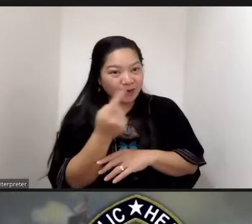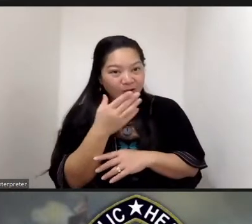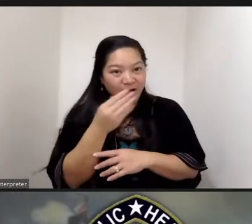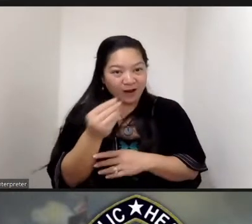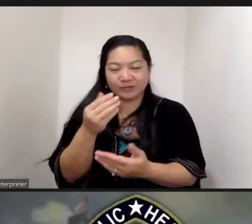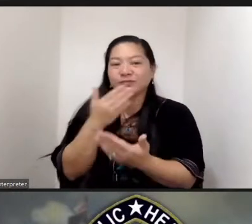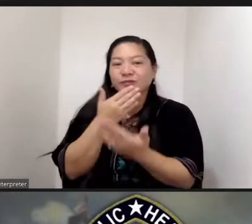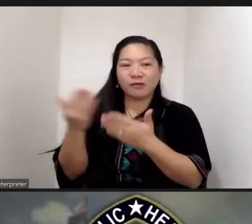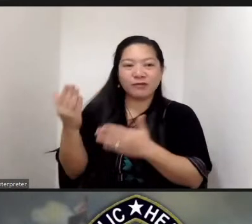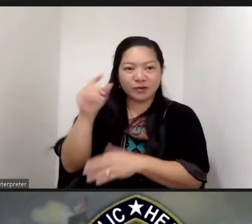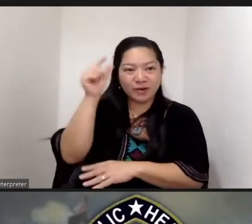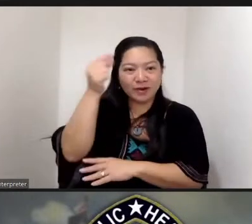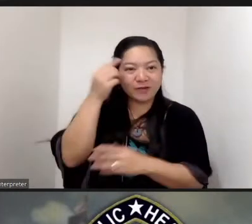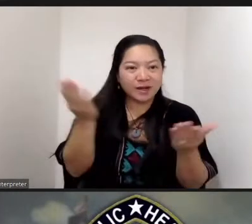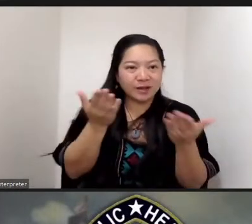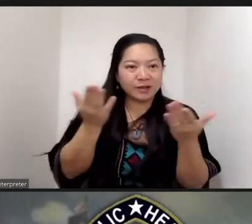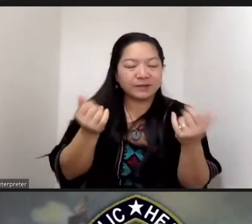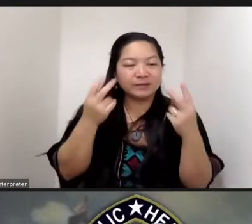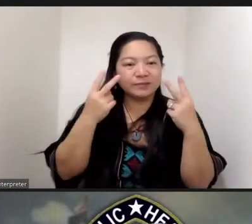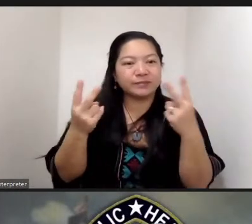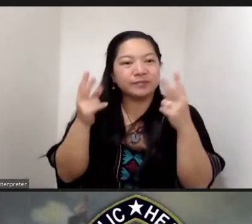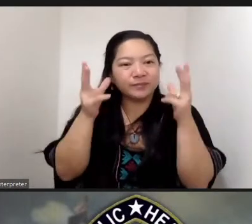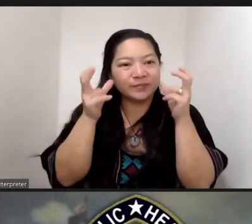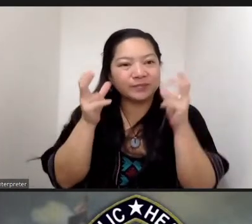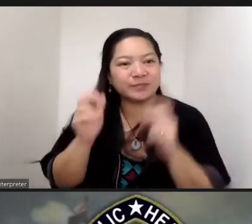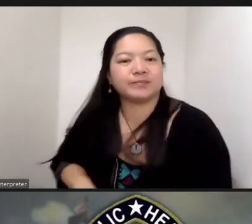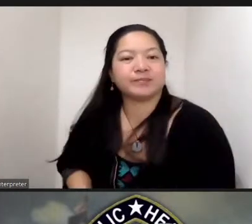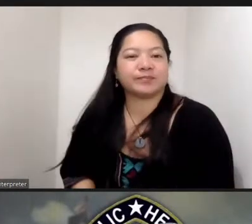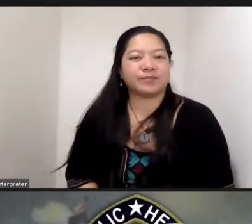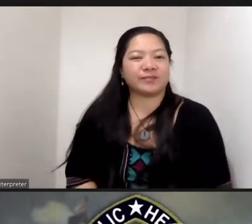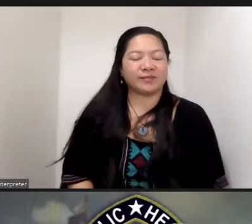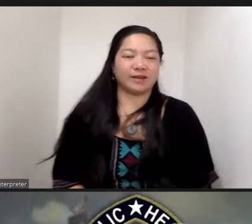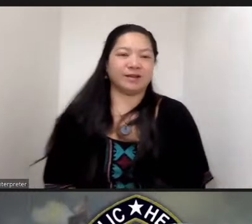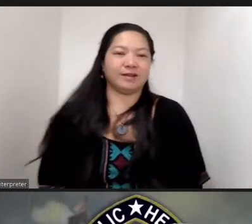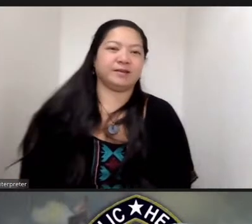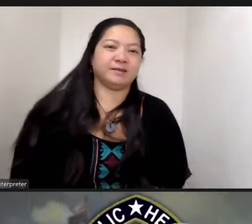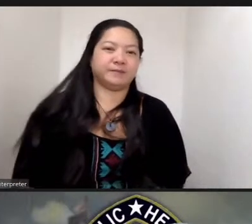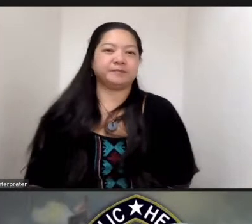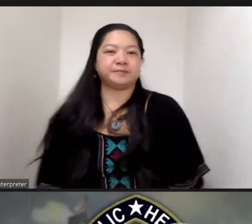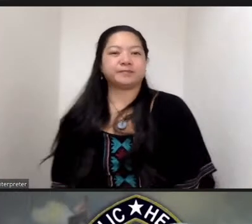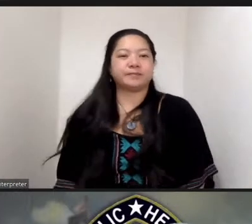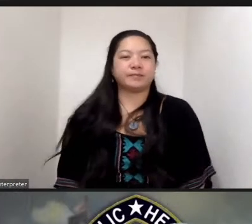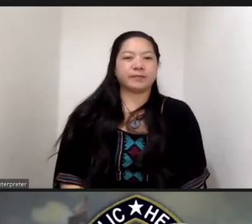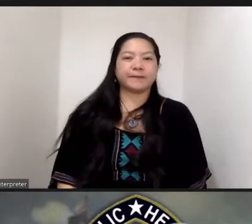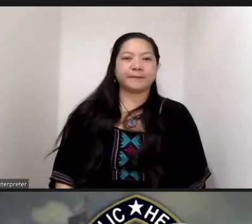Are you with me, ma'am? Yes. Okay. Yeah. Okay.